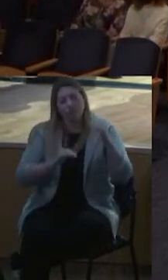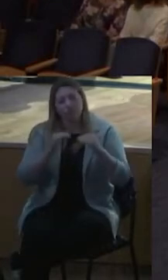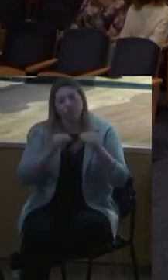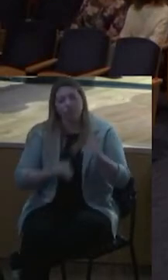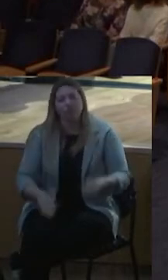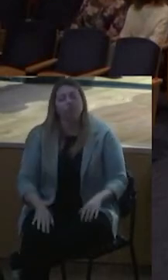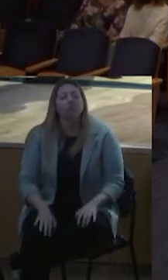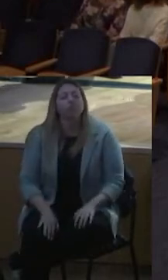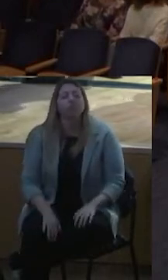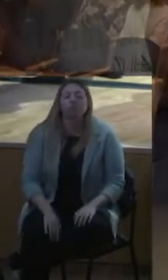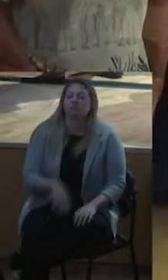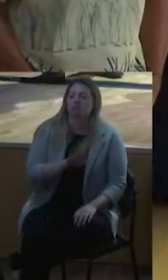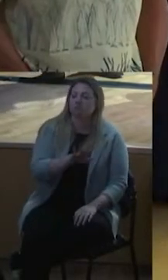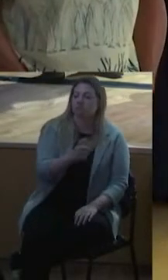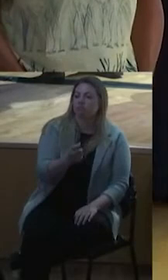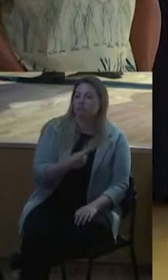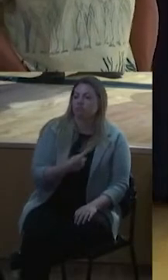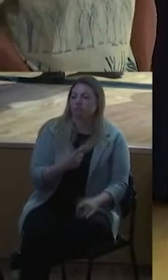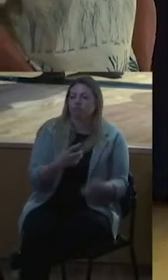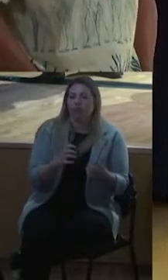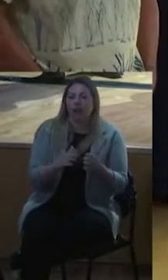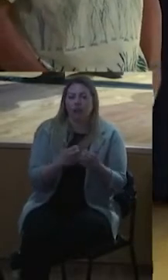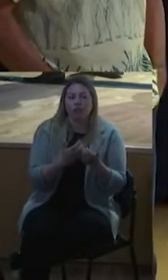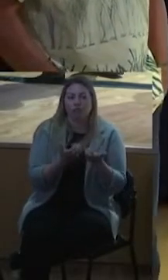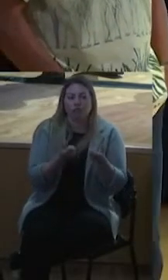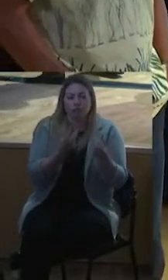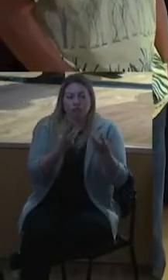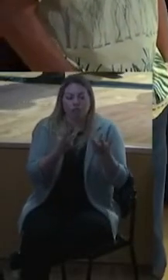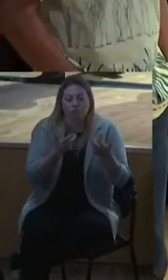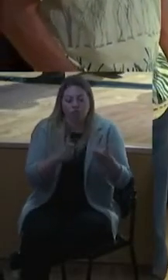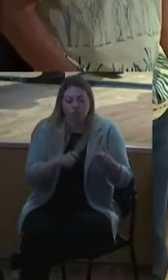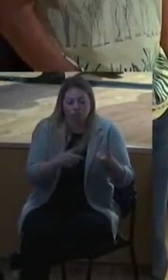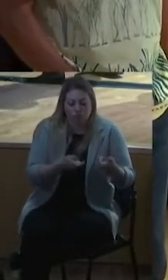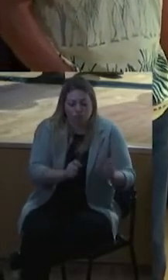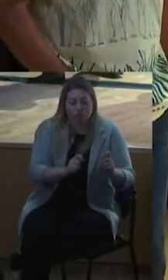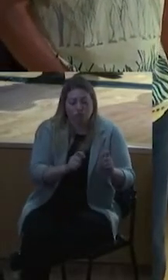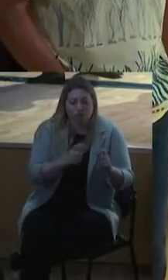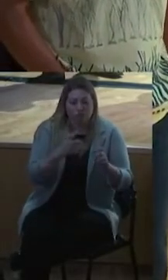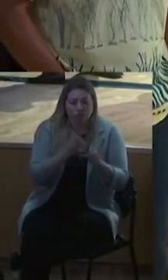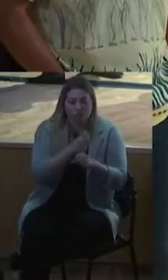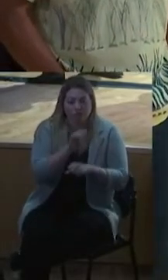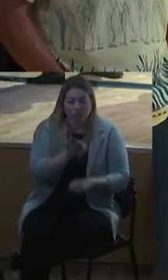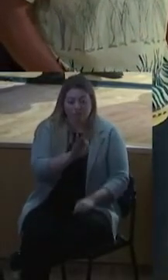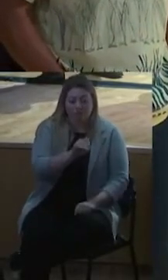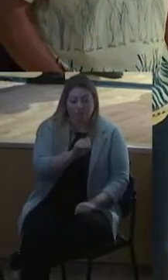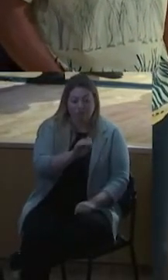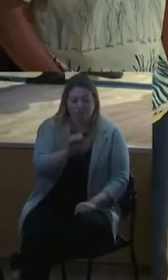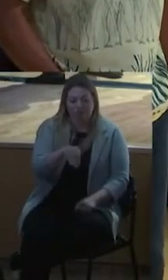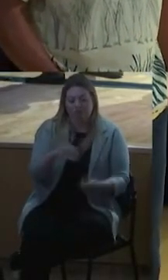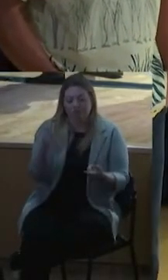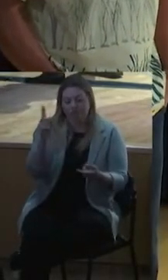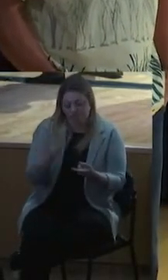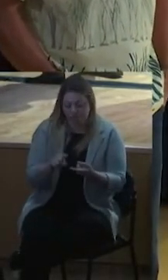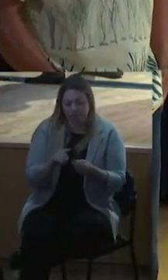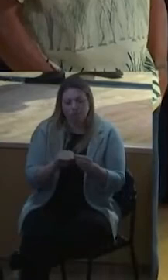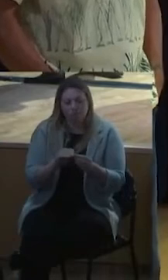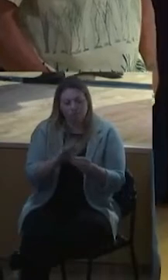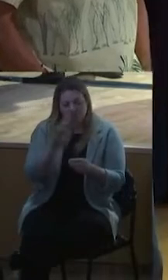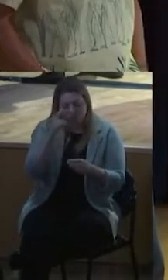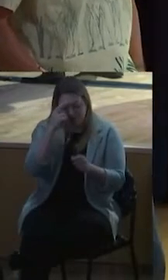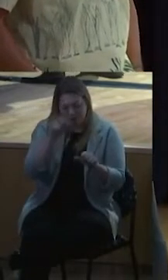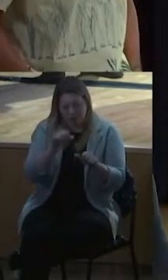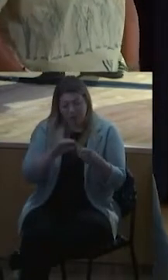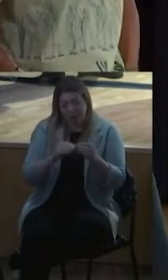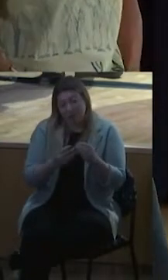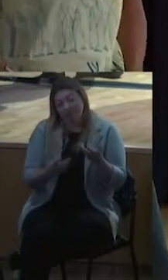Yeah, so the question is how ambitious should are we really looking for to get that 90% down to a more reasonable number? And I think